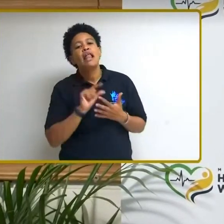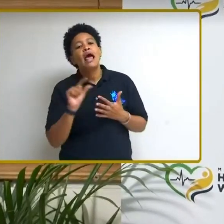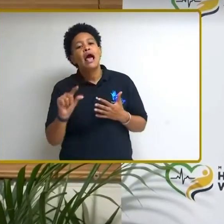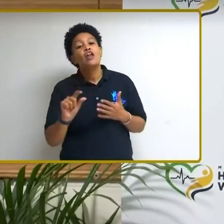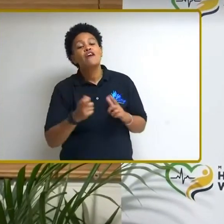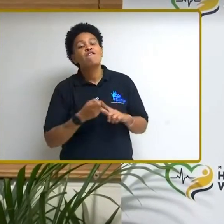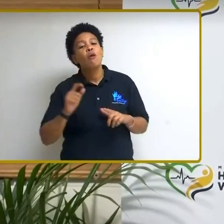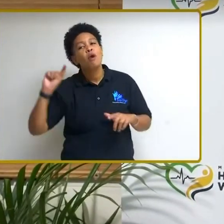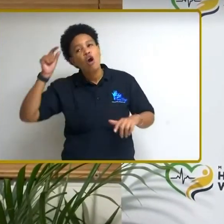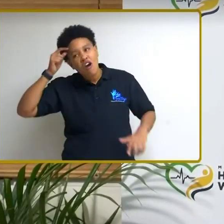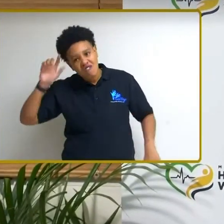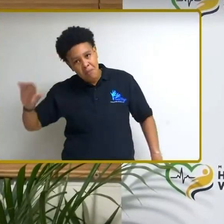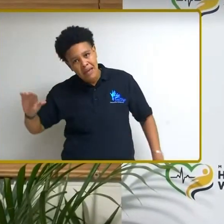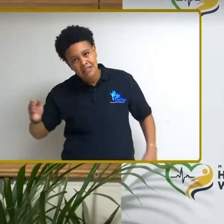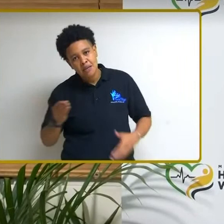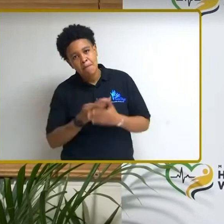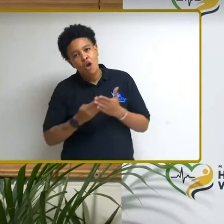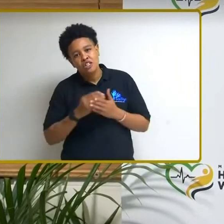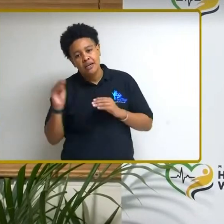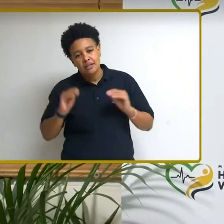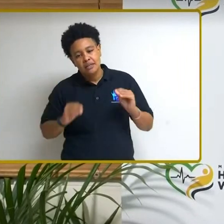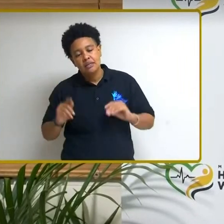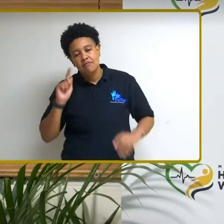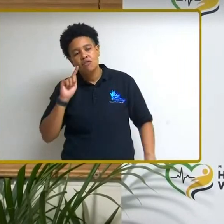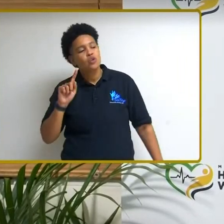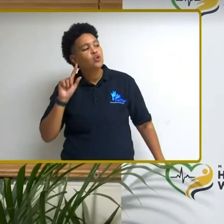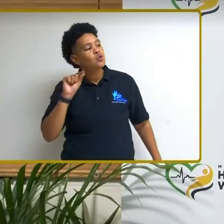allocated in the budget for